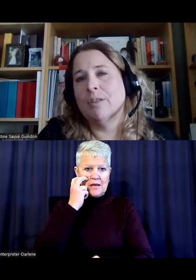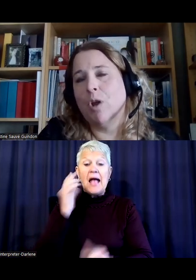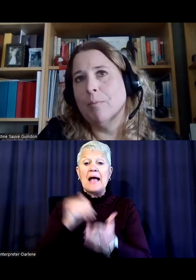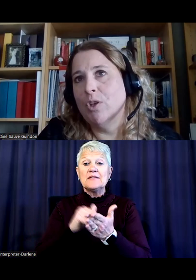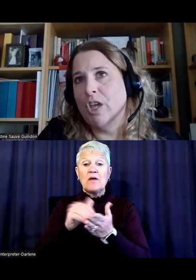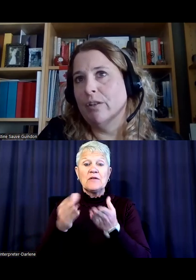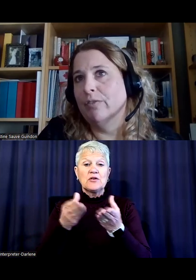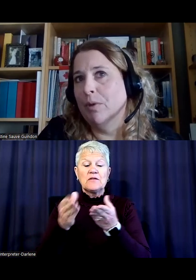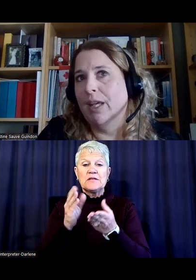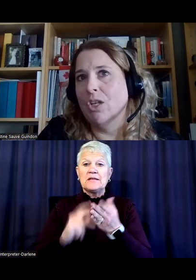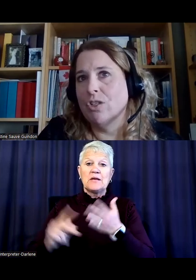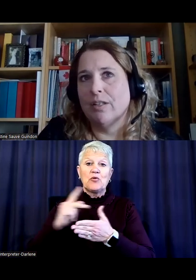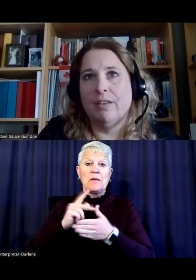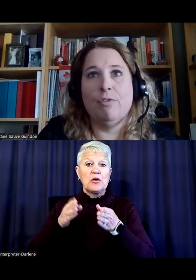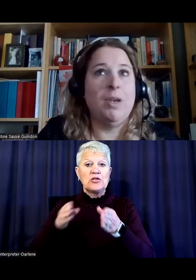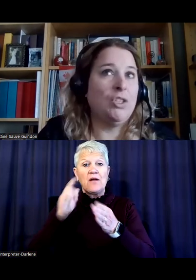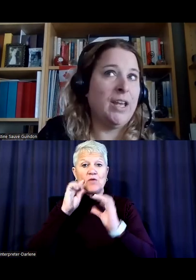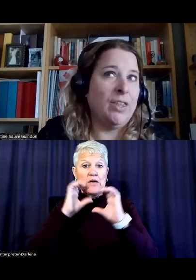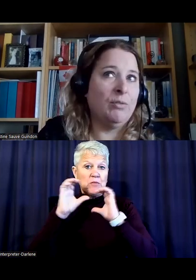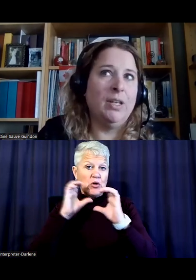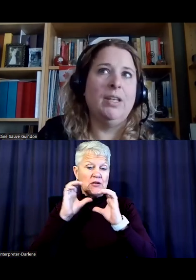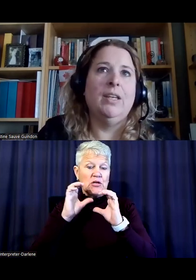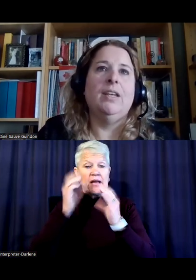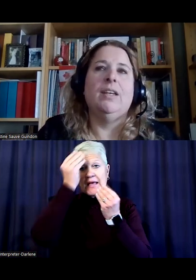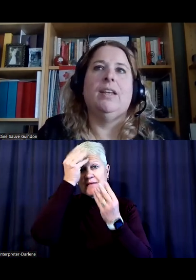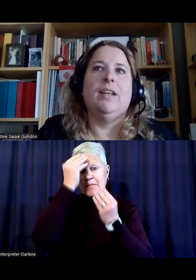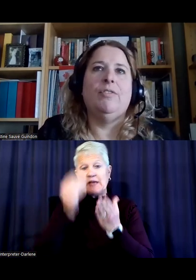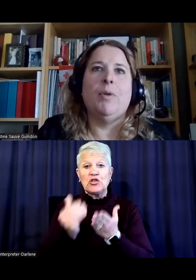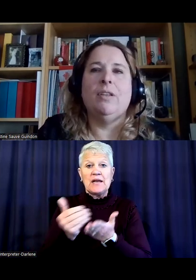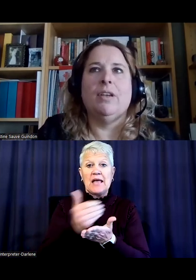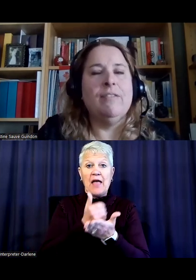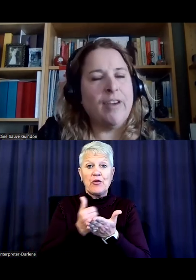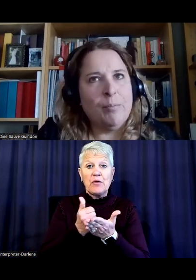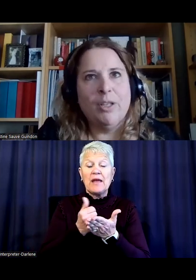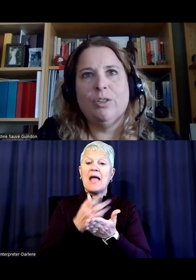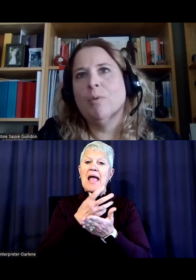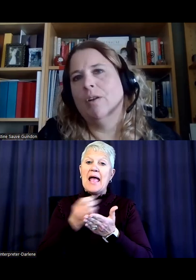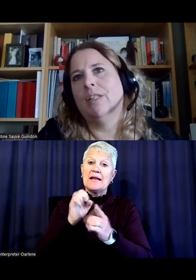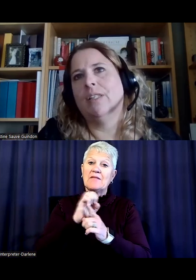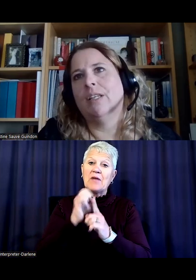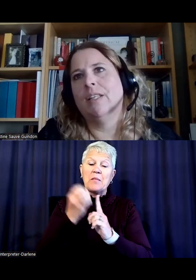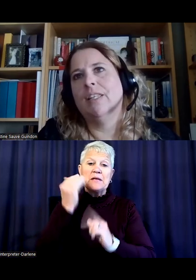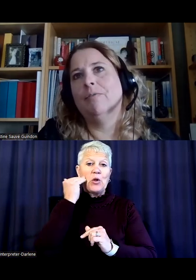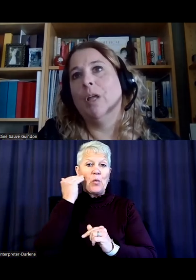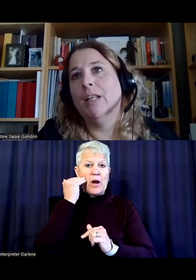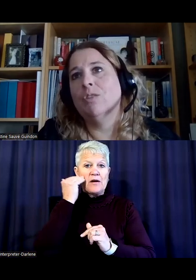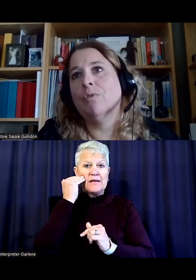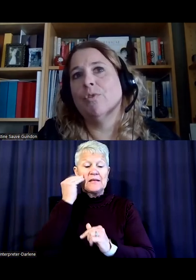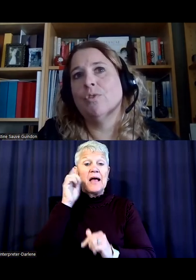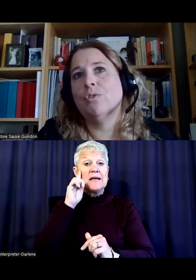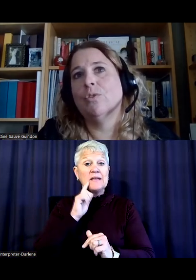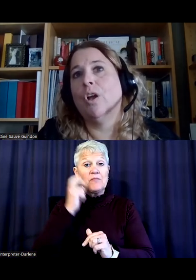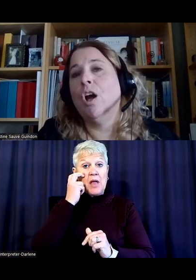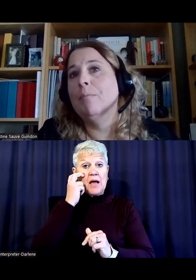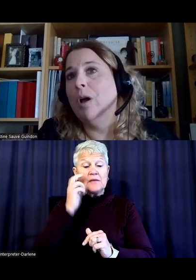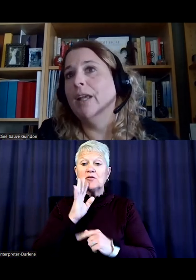serves as a primary channel of communication, information gathering, and environmental awareness. Deafblindness